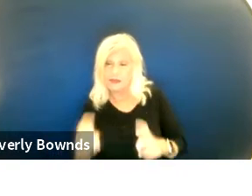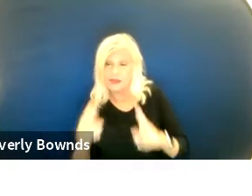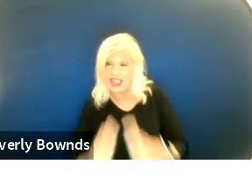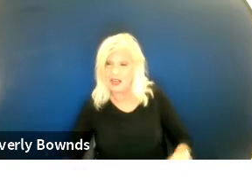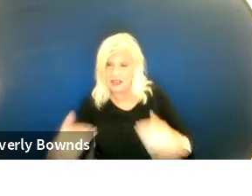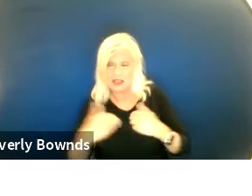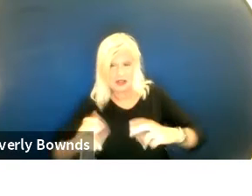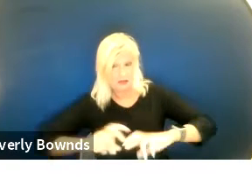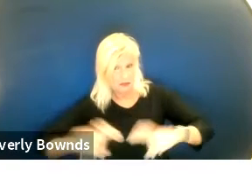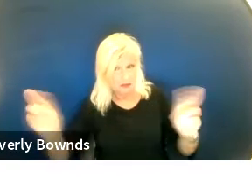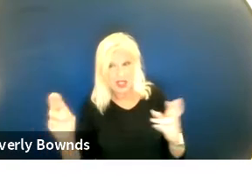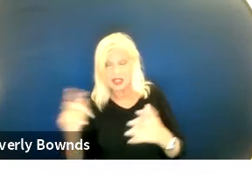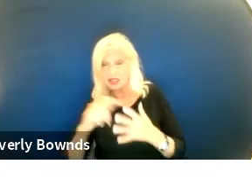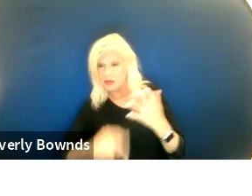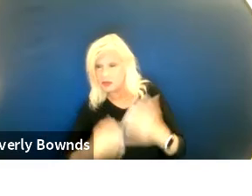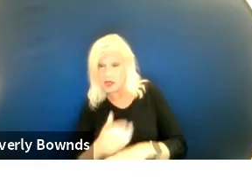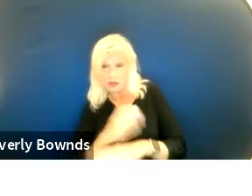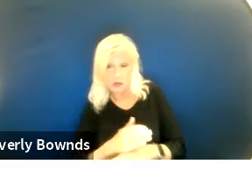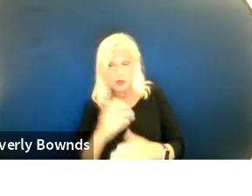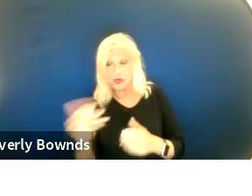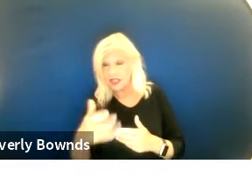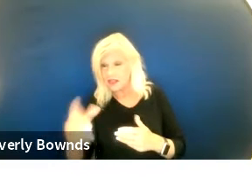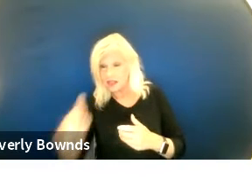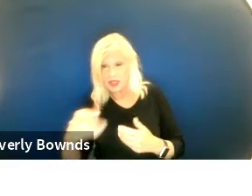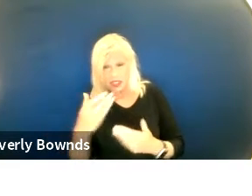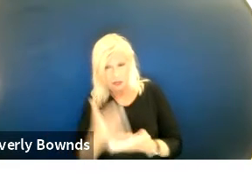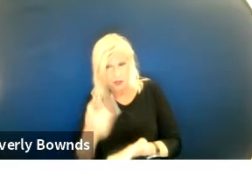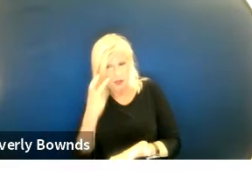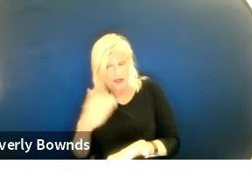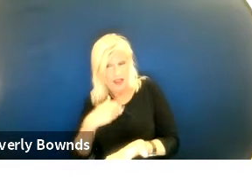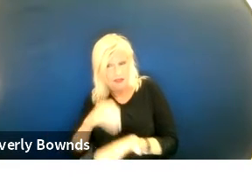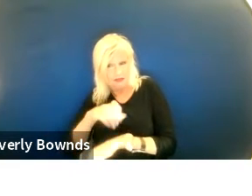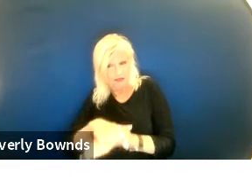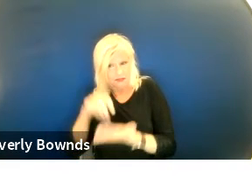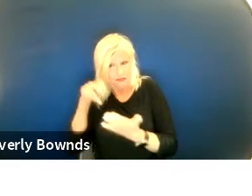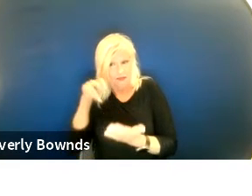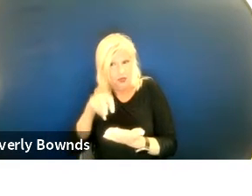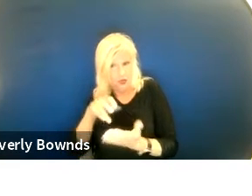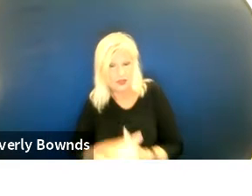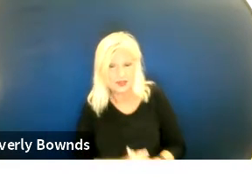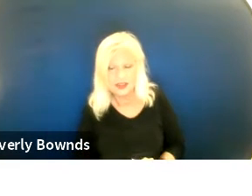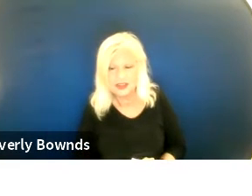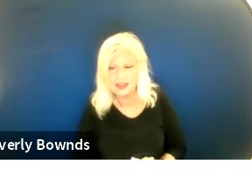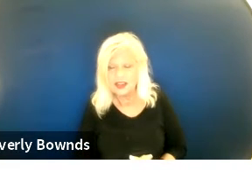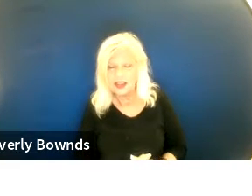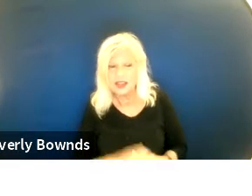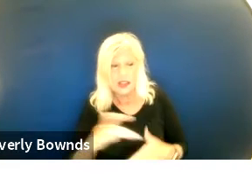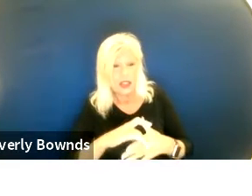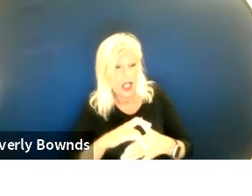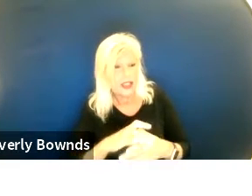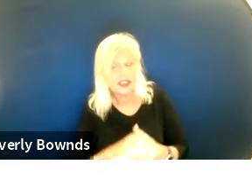to improve anything, we are able to. And here you see that all of the content delivered to the through